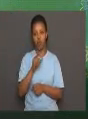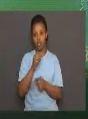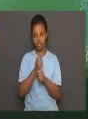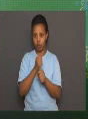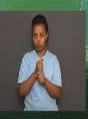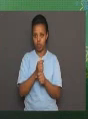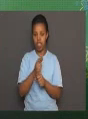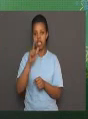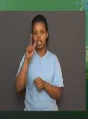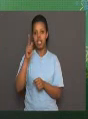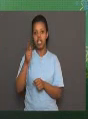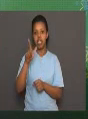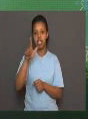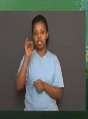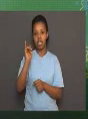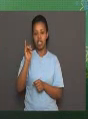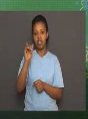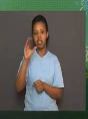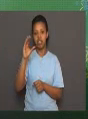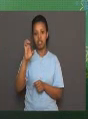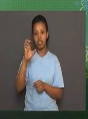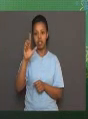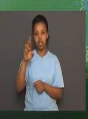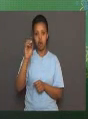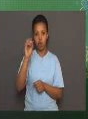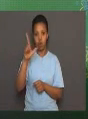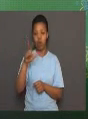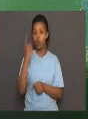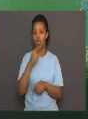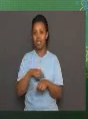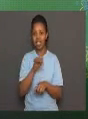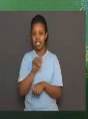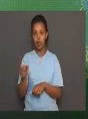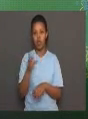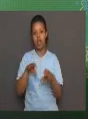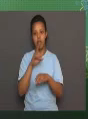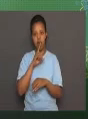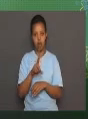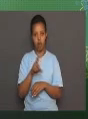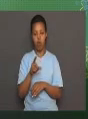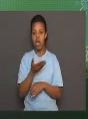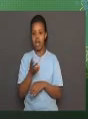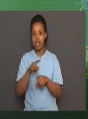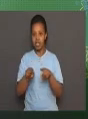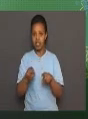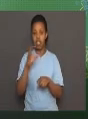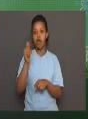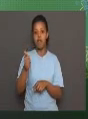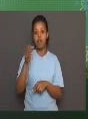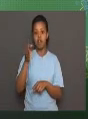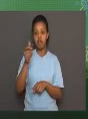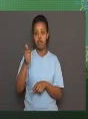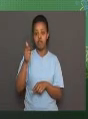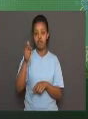Glycerol is always the same chemical. However, fatty acids